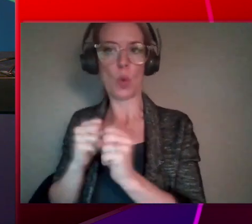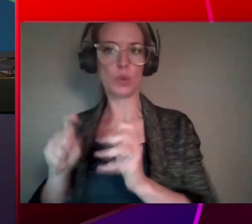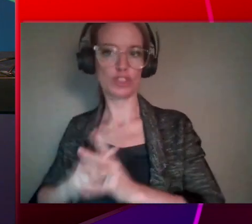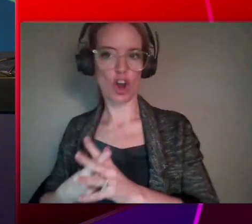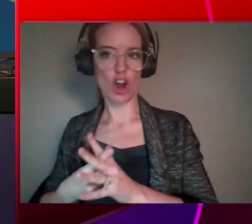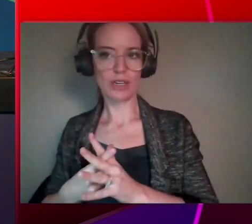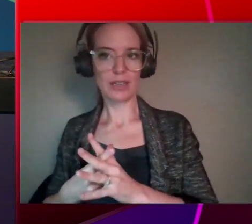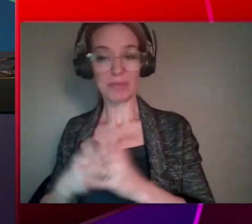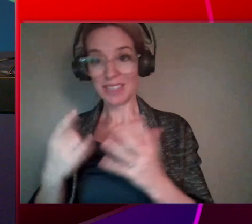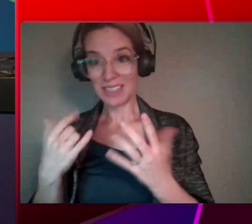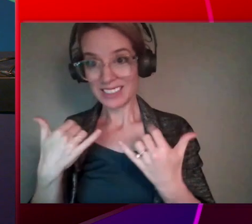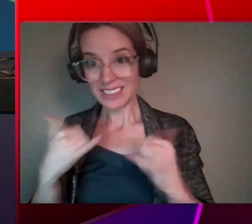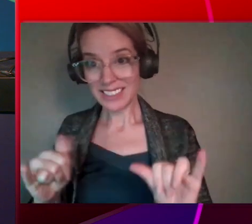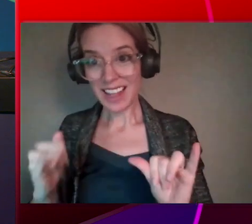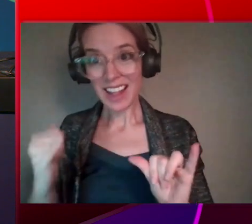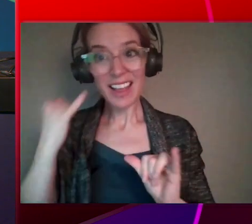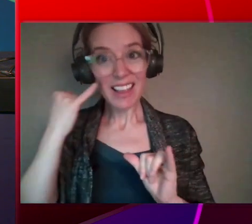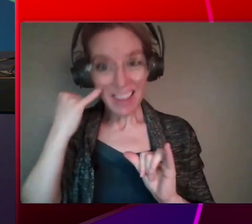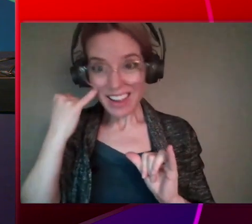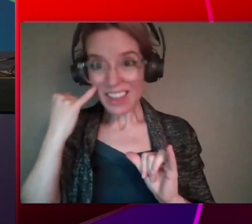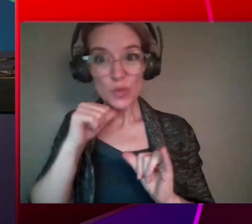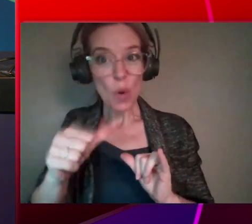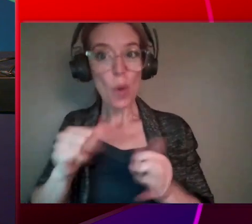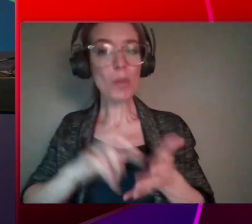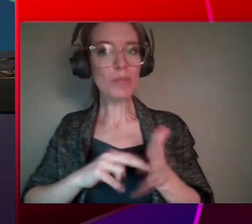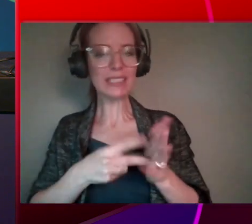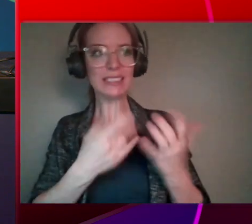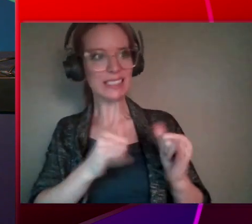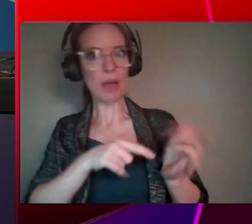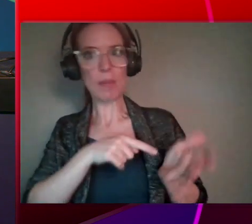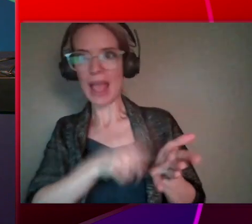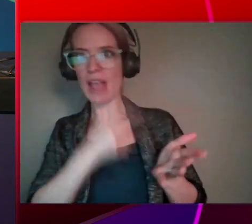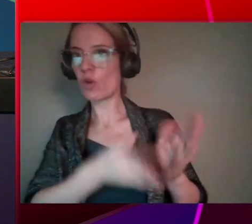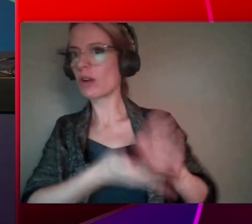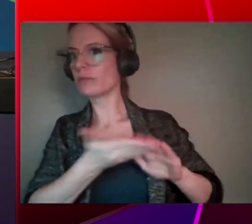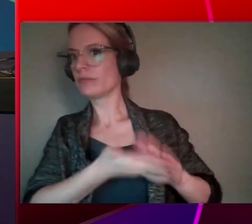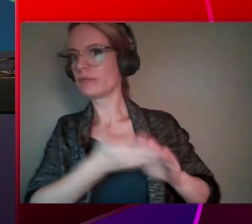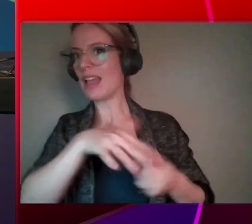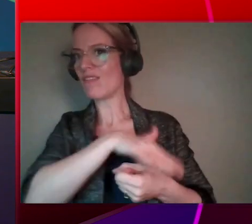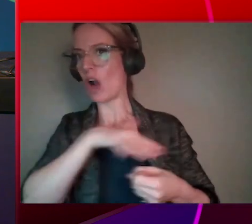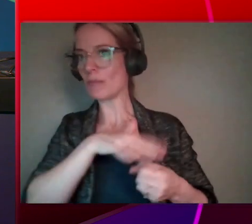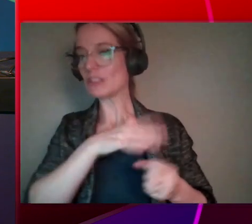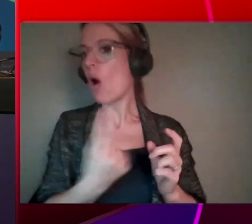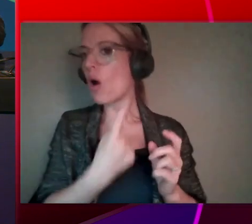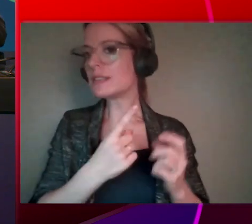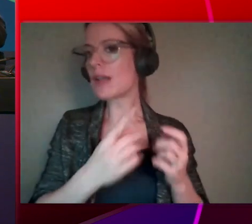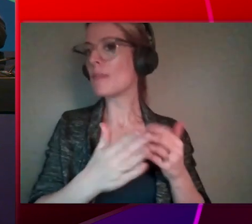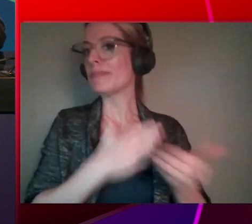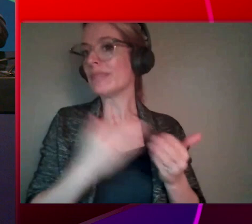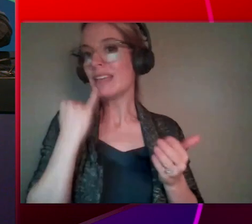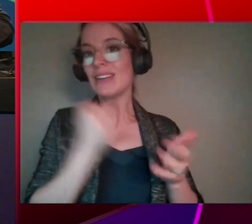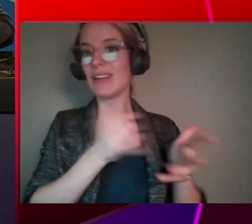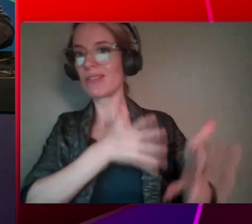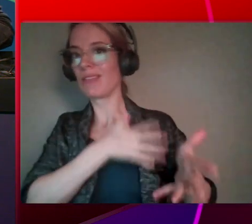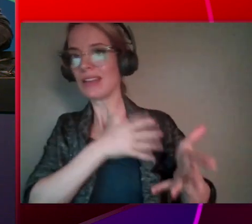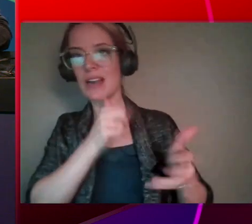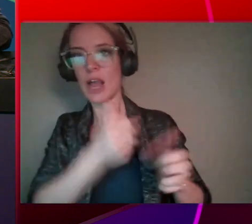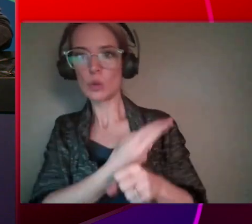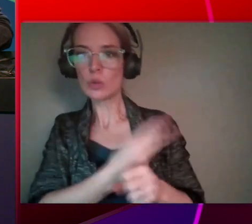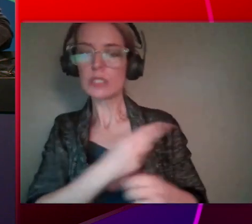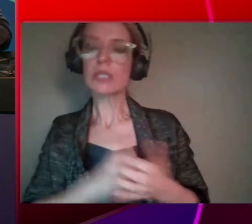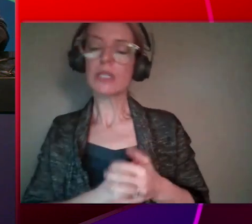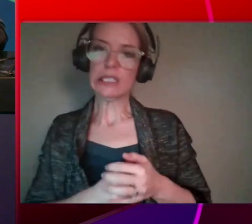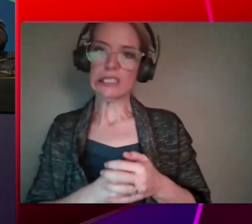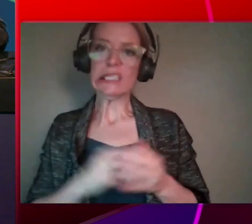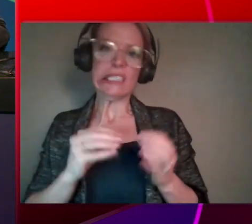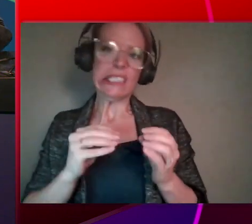set of function execution environments all the time, even if you're not using them. So it is more expensive than it could